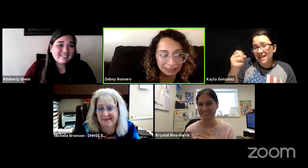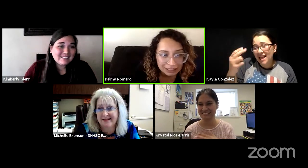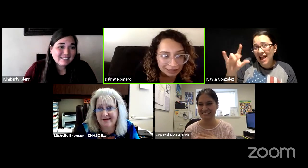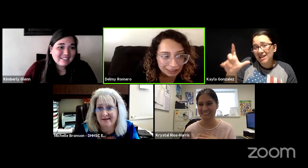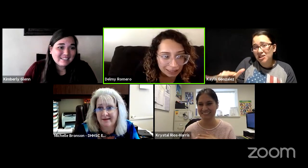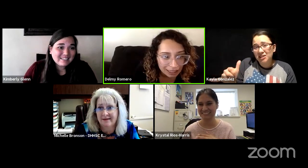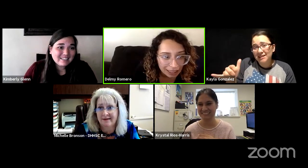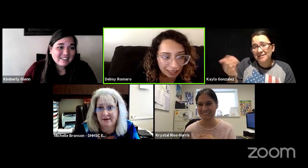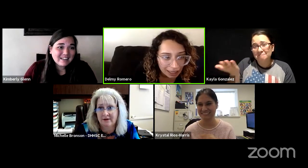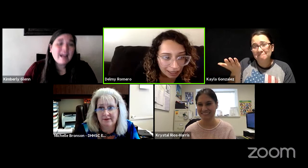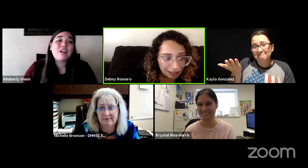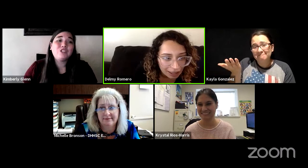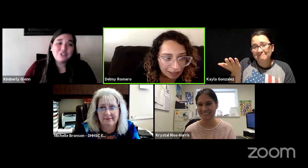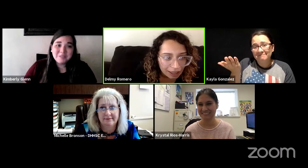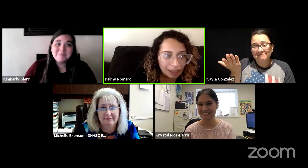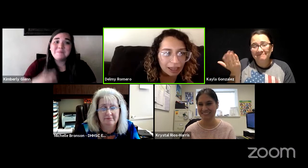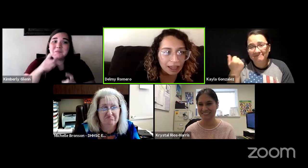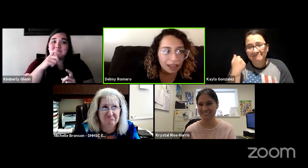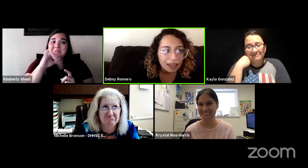who is